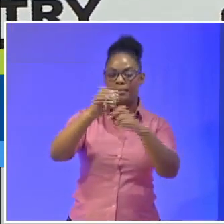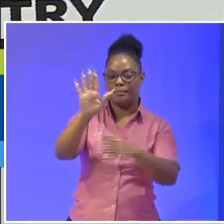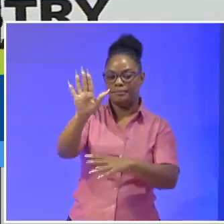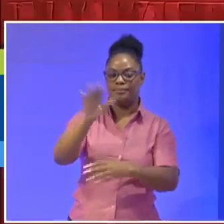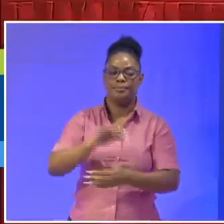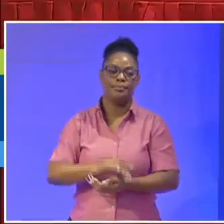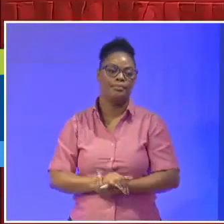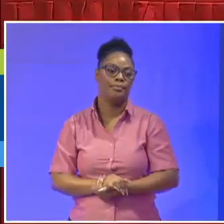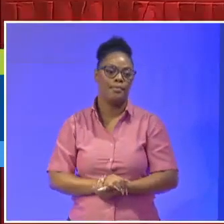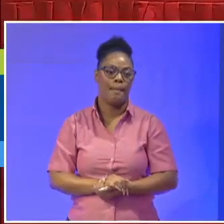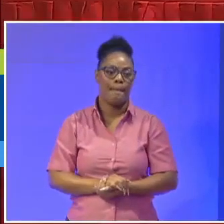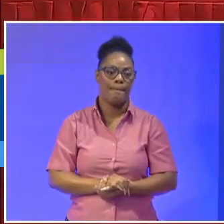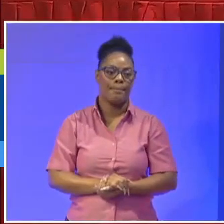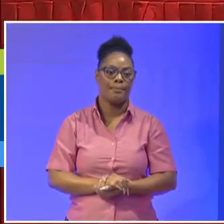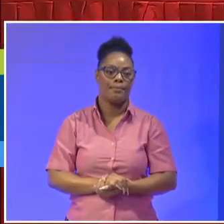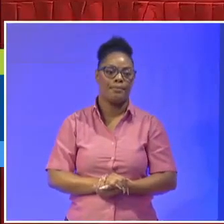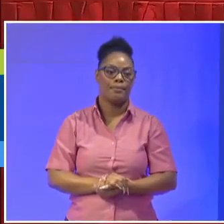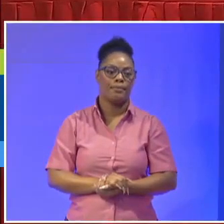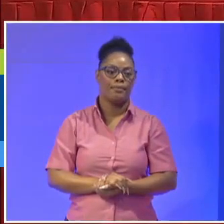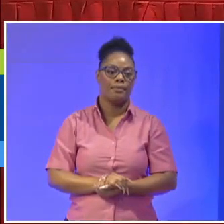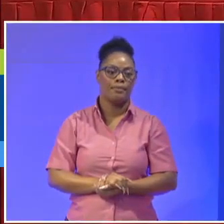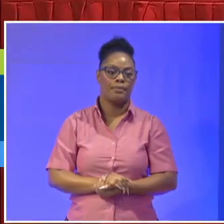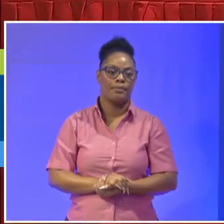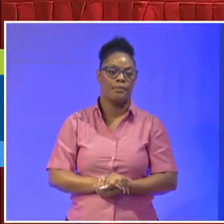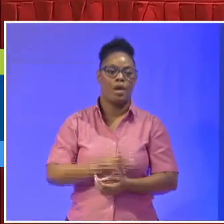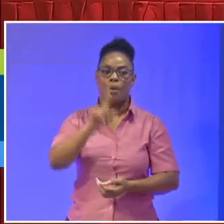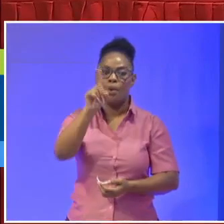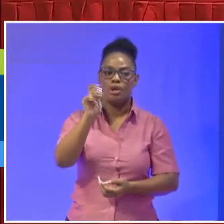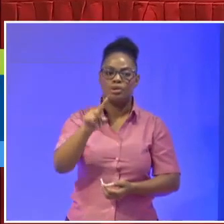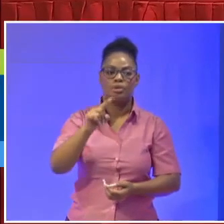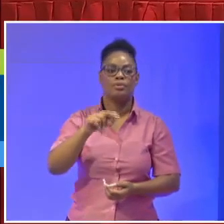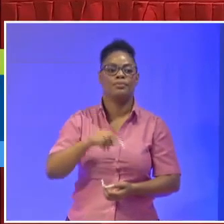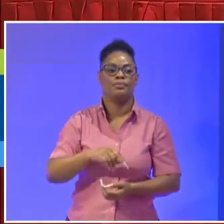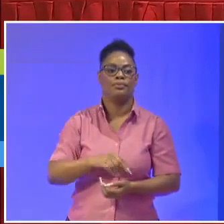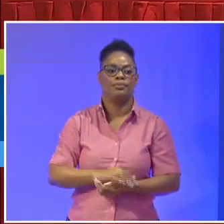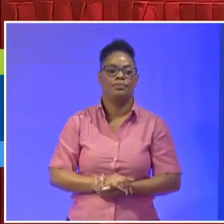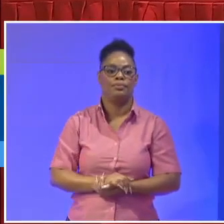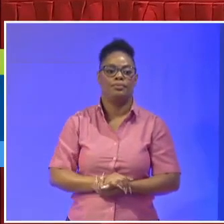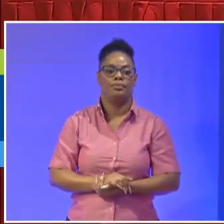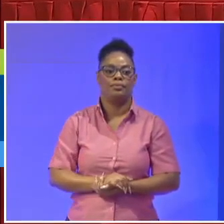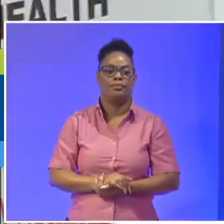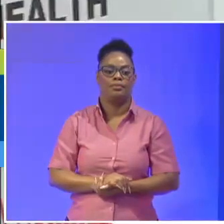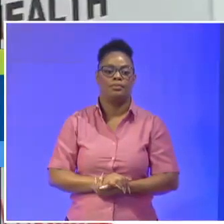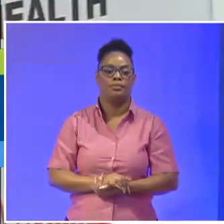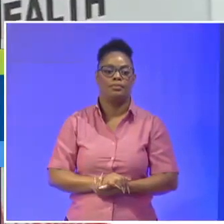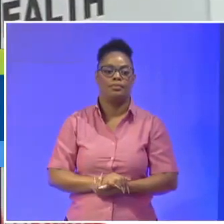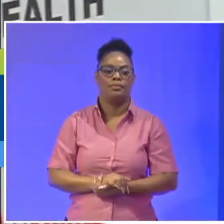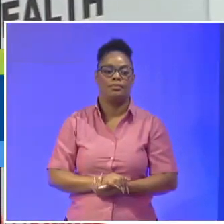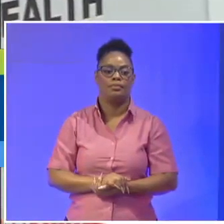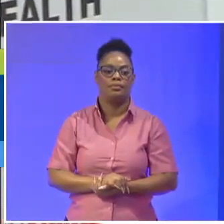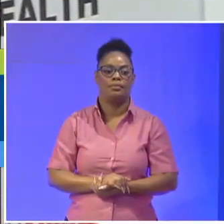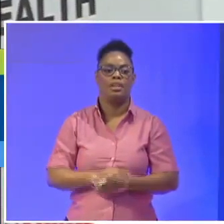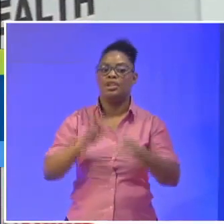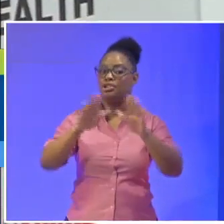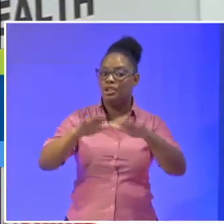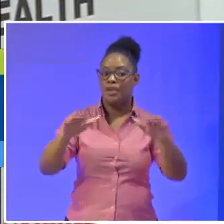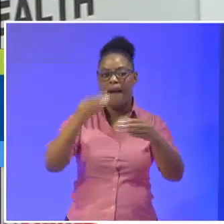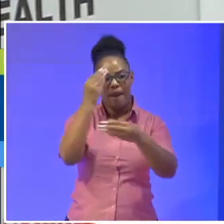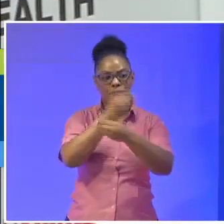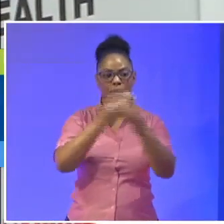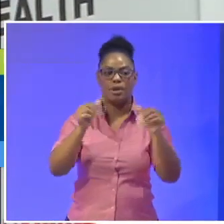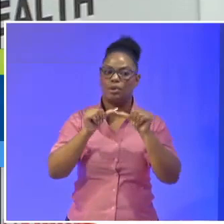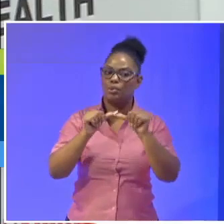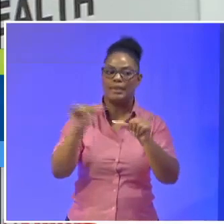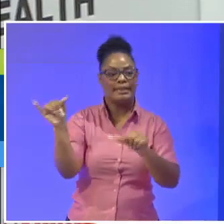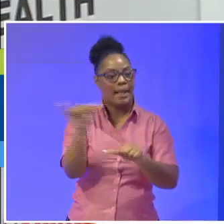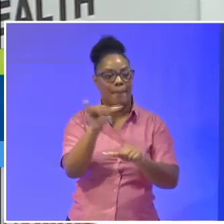Second question. Okay. Yeah, so the pediatric update, I think, has remained the same. I didn't get the figures for this morning as yet in terms